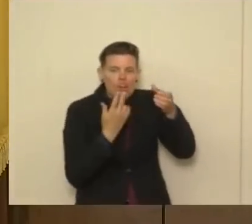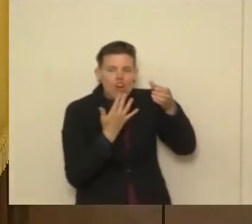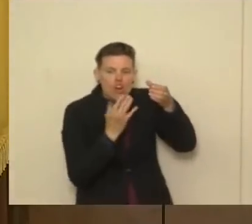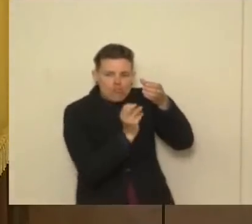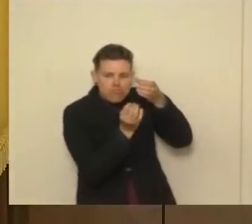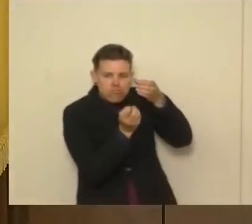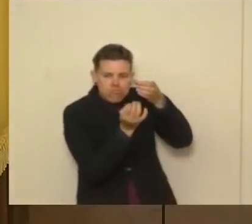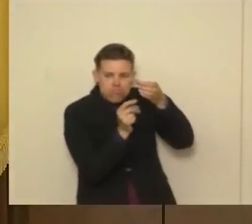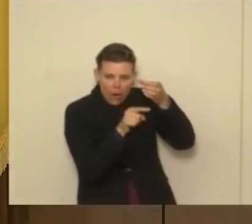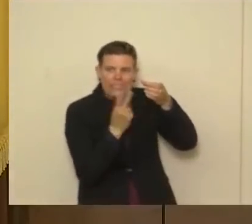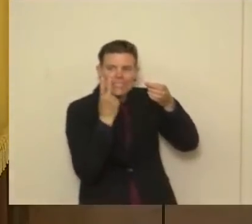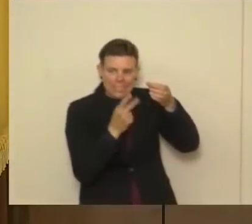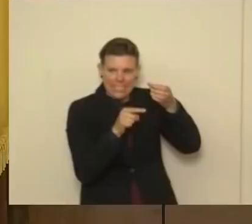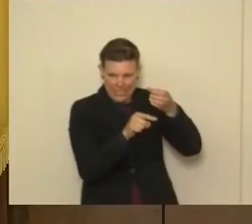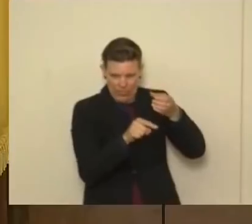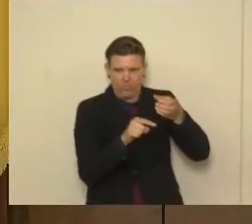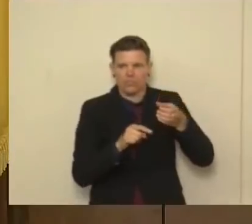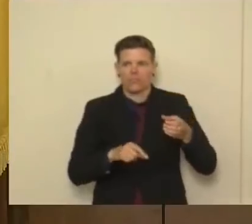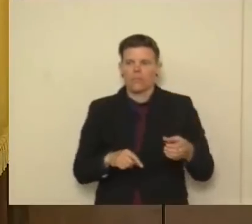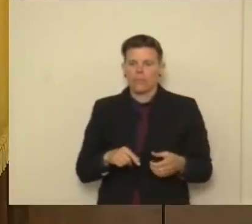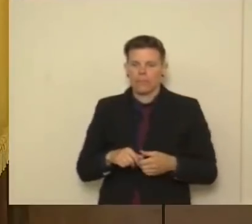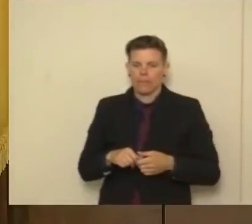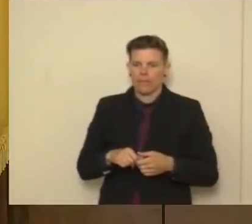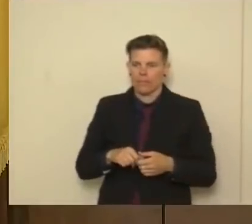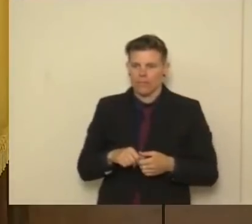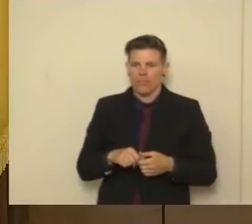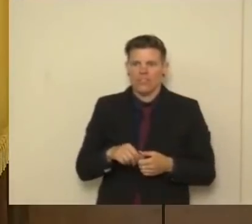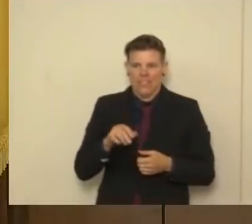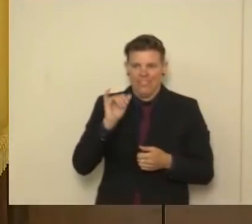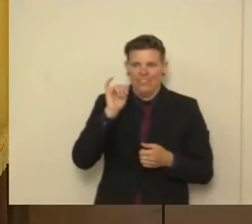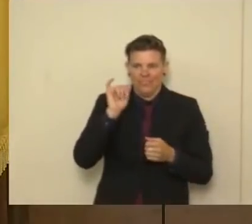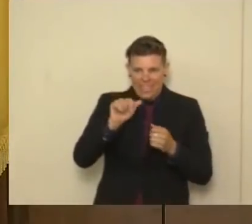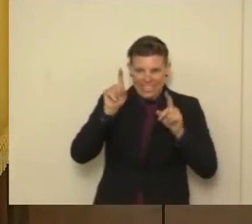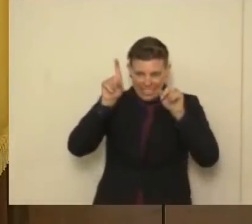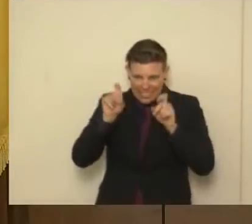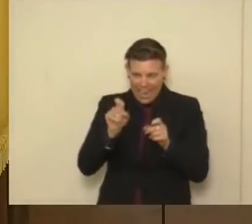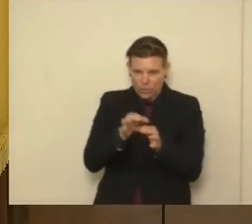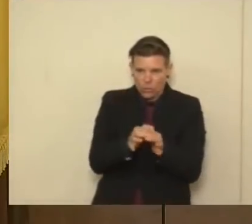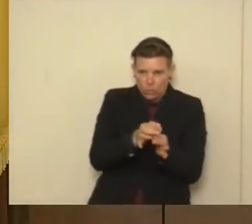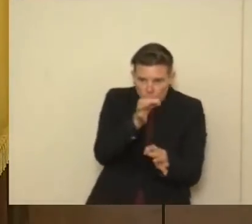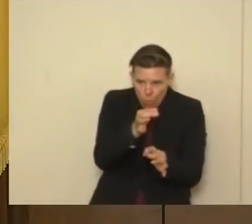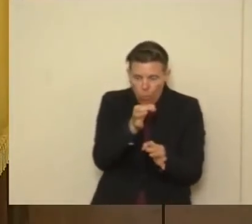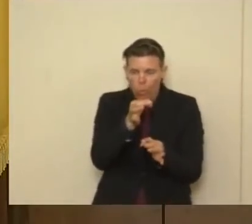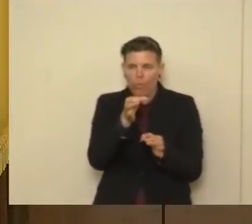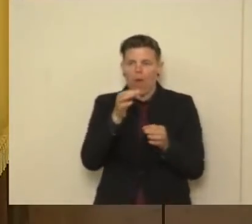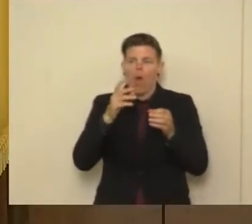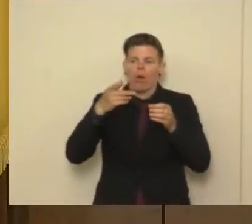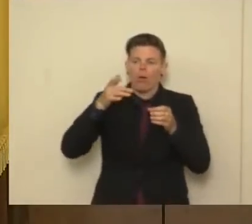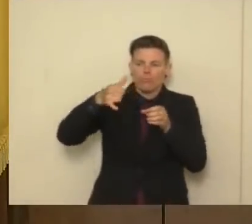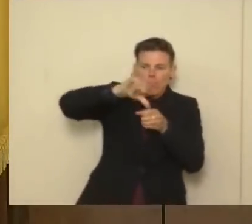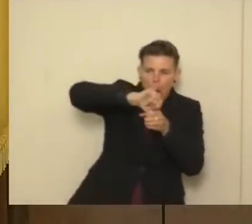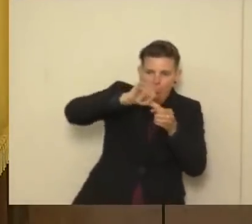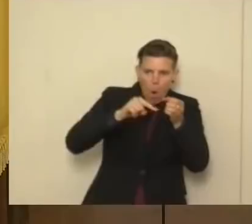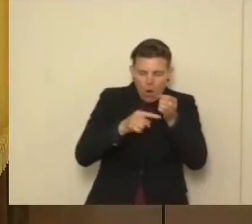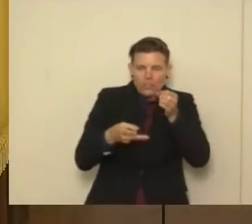with a swab, the test tube with the saline or the liquid in it that preserves the sample. Then it goes to a